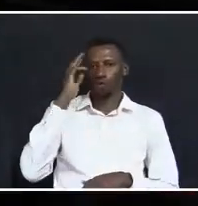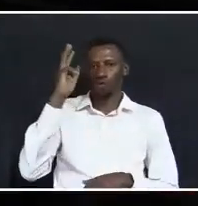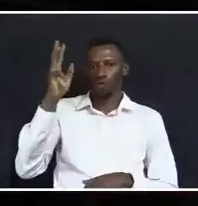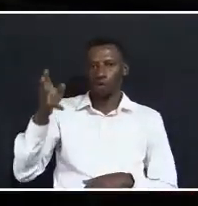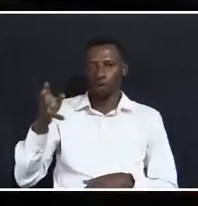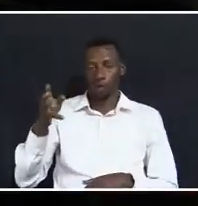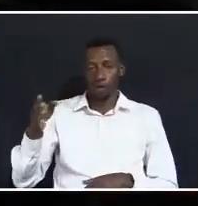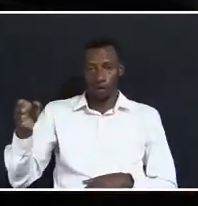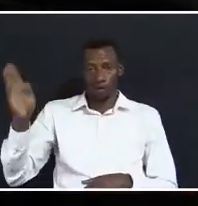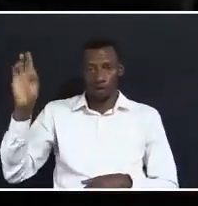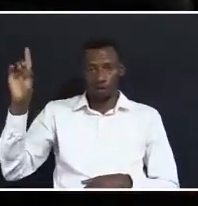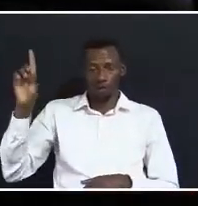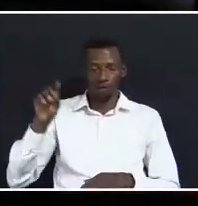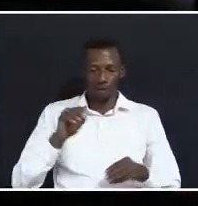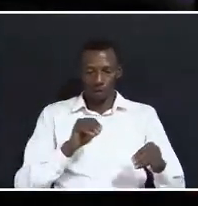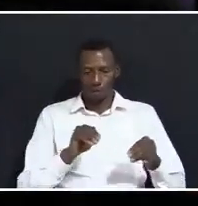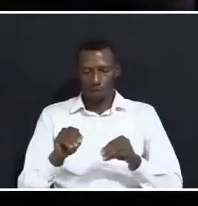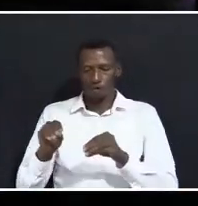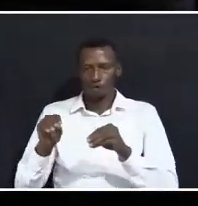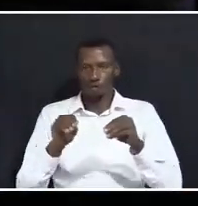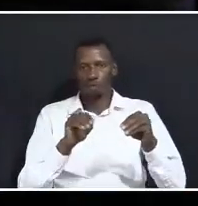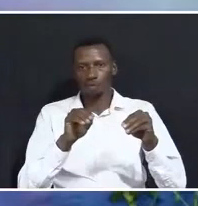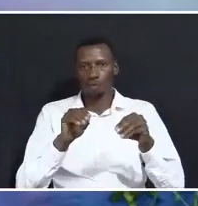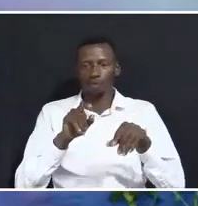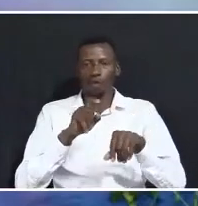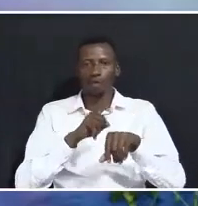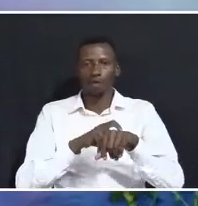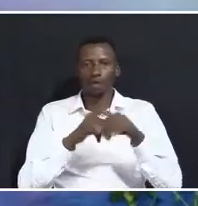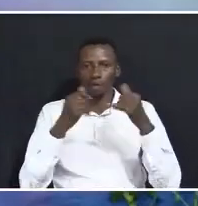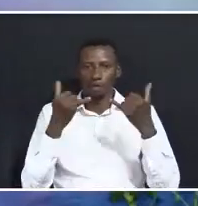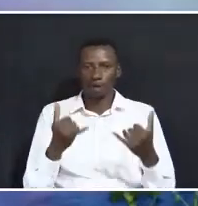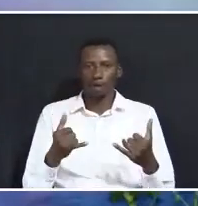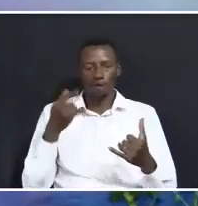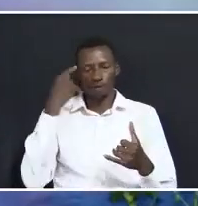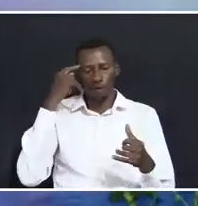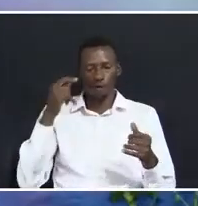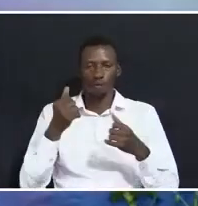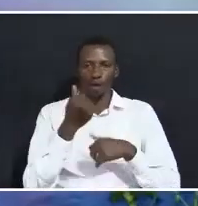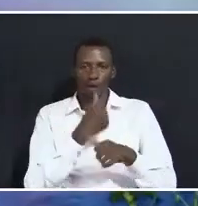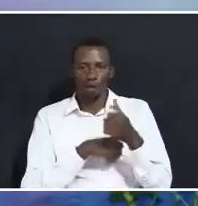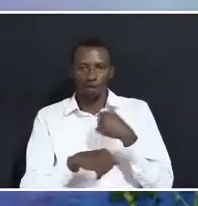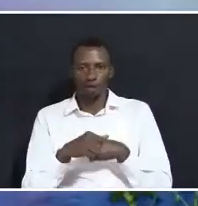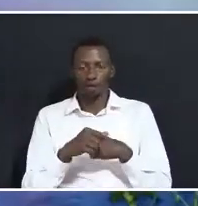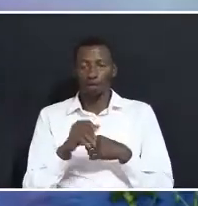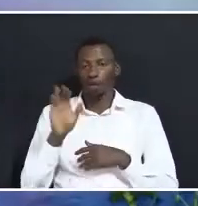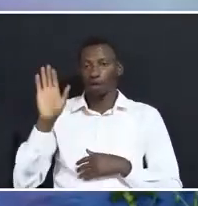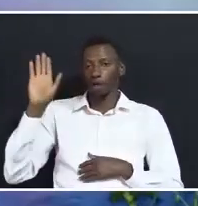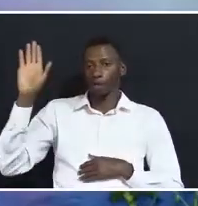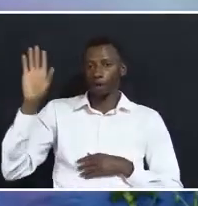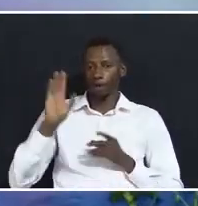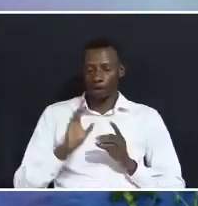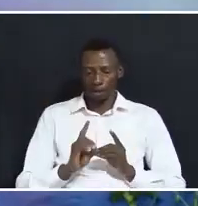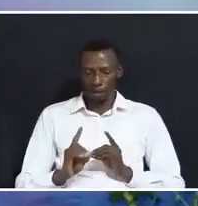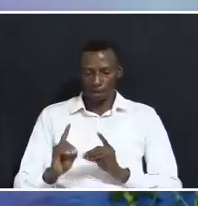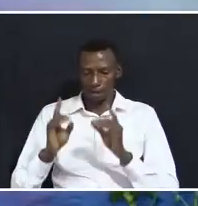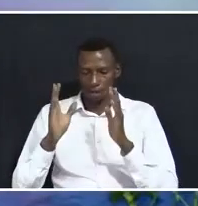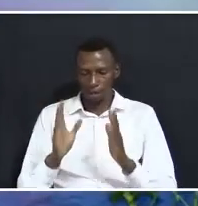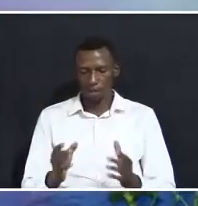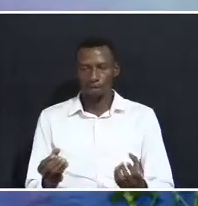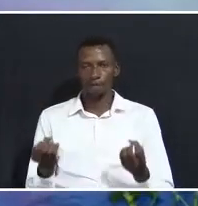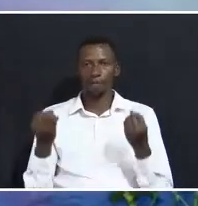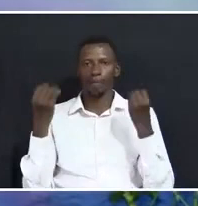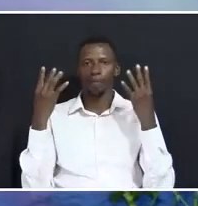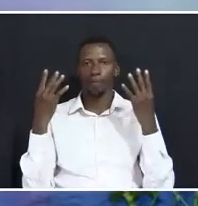is moving and it is time to be able to act. And these disciples seem to have understood this